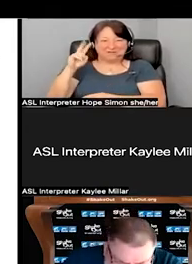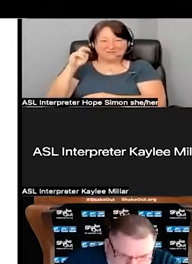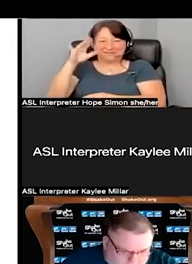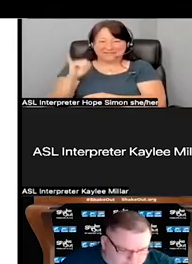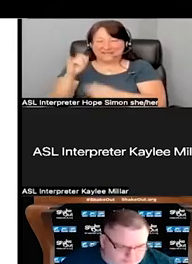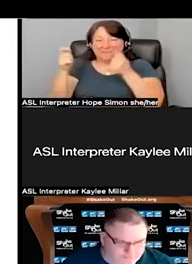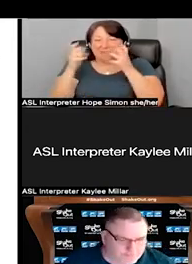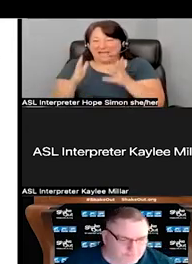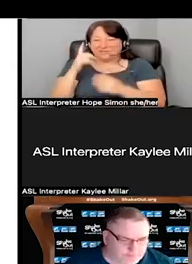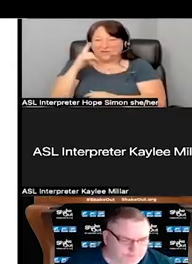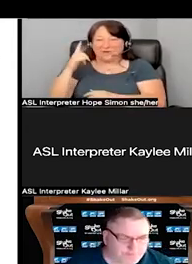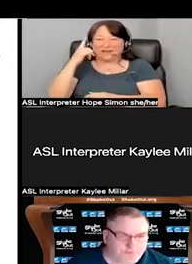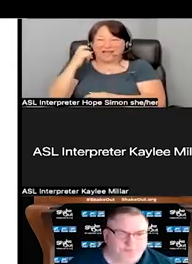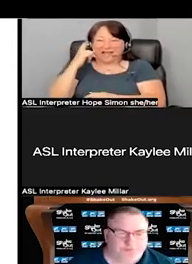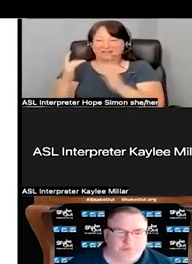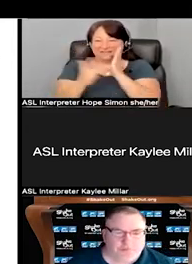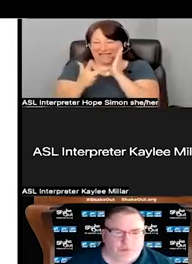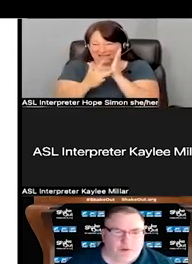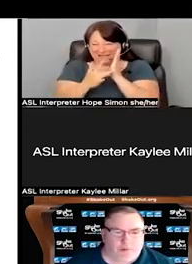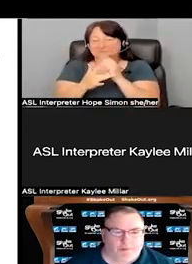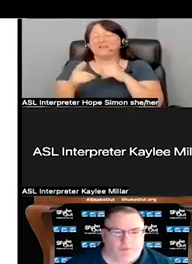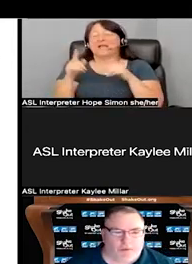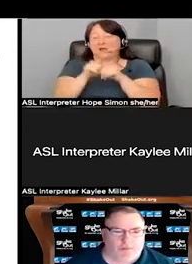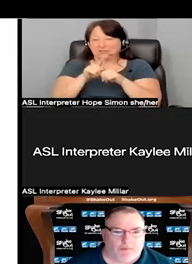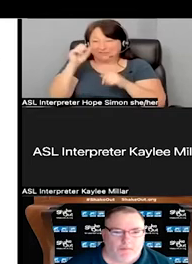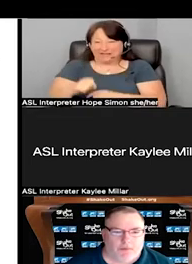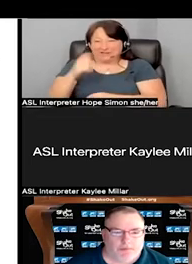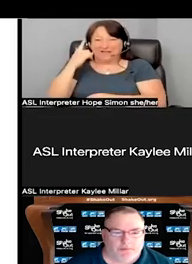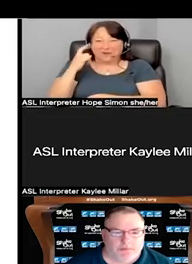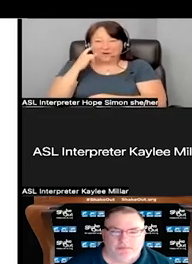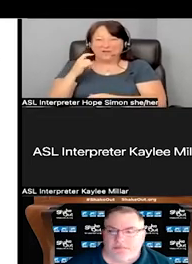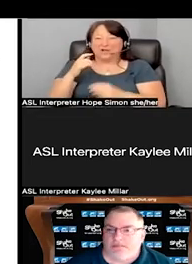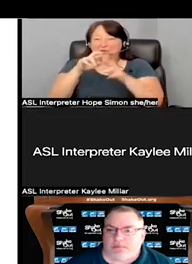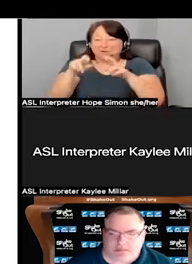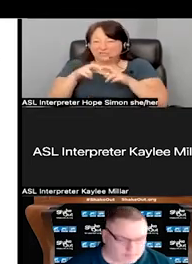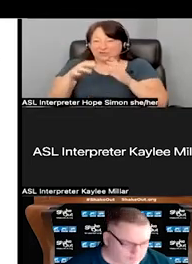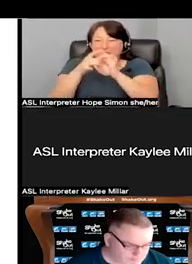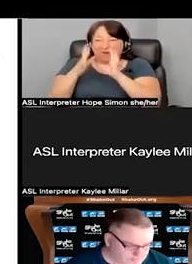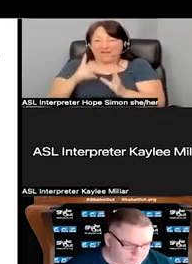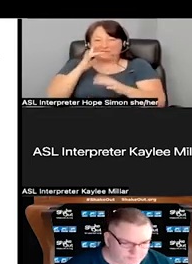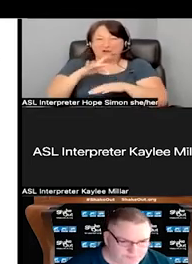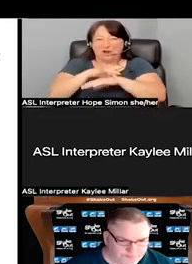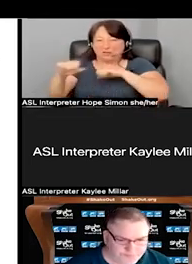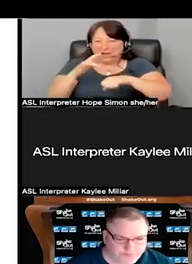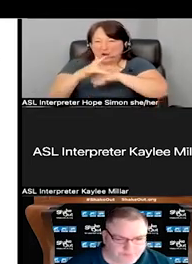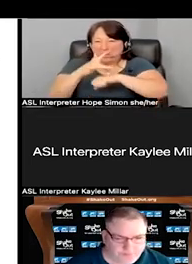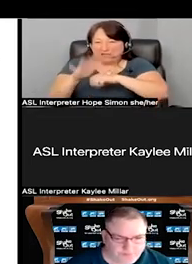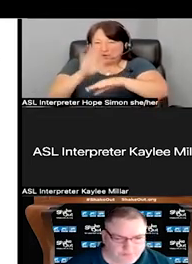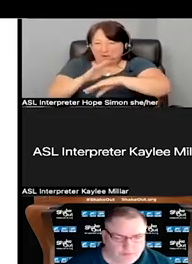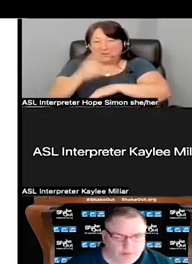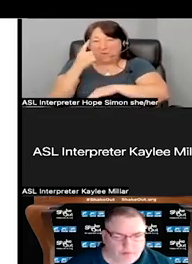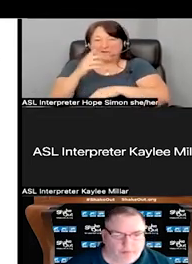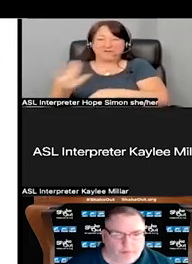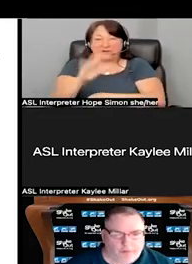at Caltech, and also the Southern California Regional Coordinator for Shake Alert Earthquake Early Warning, and one of your three